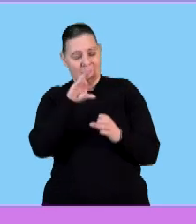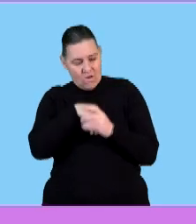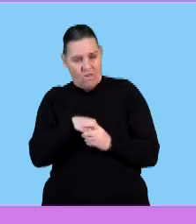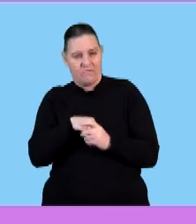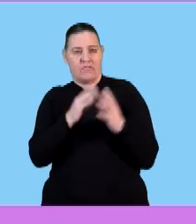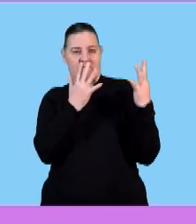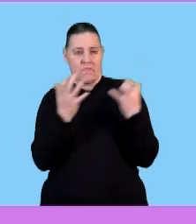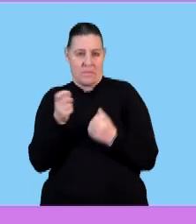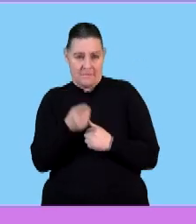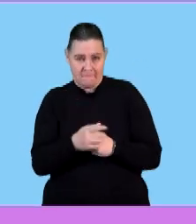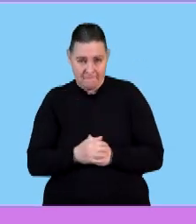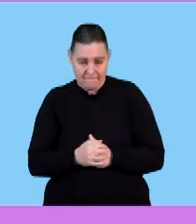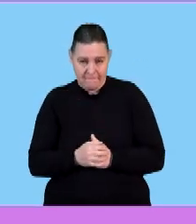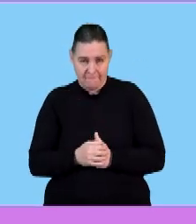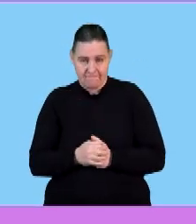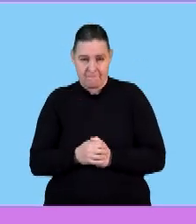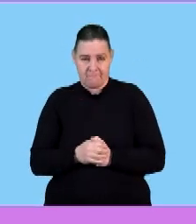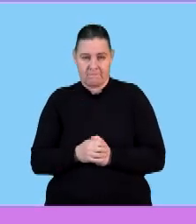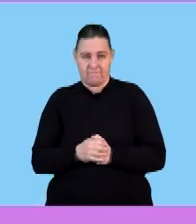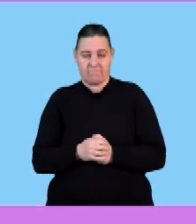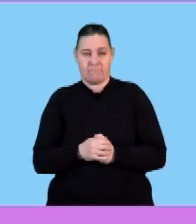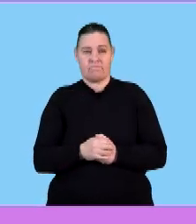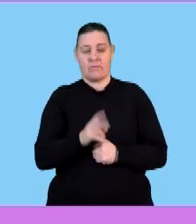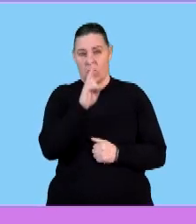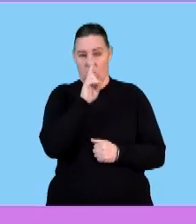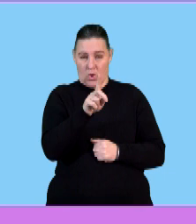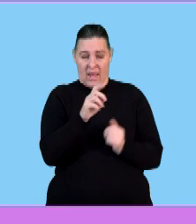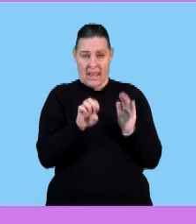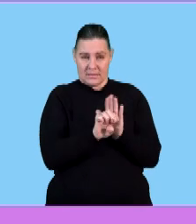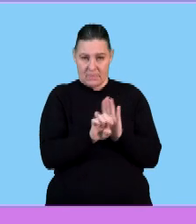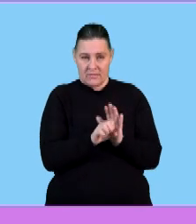the formula. All right. So to look at a